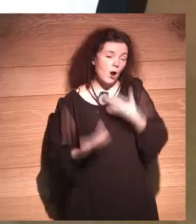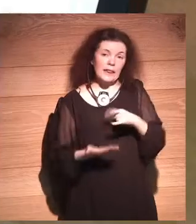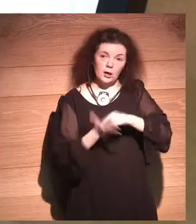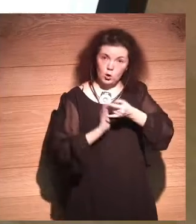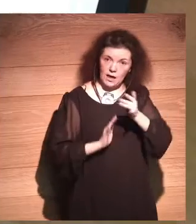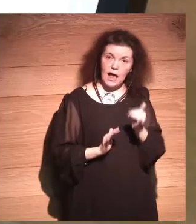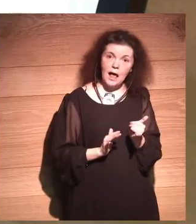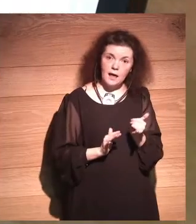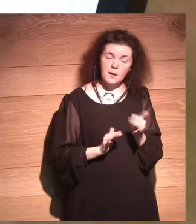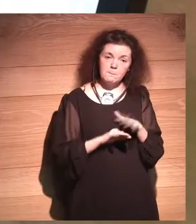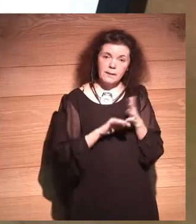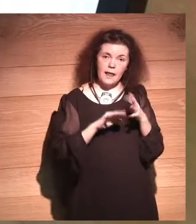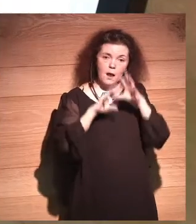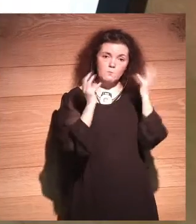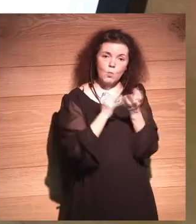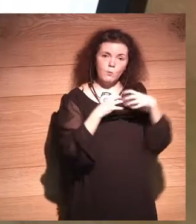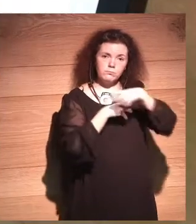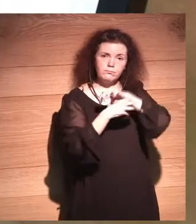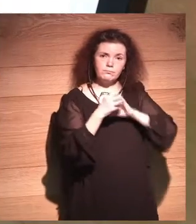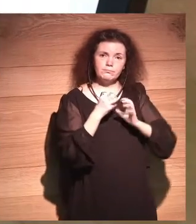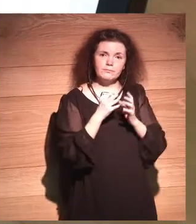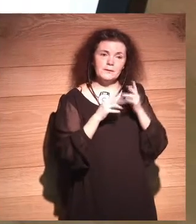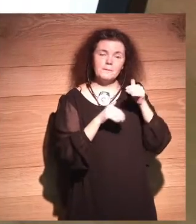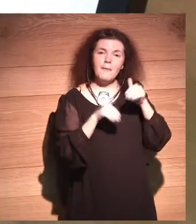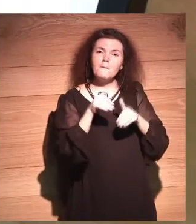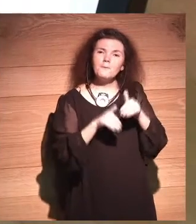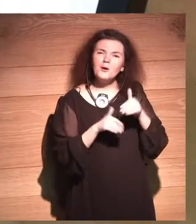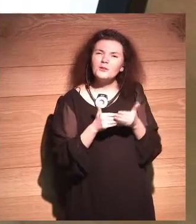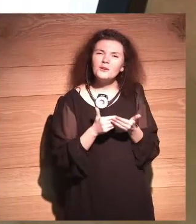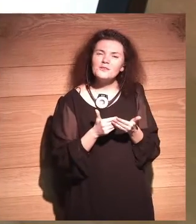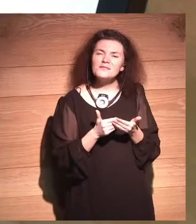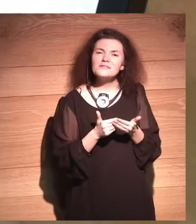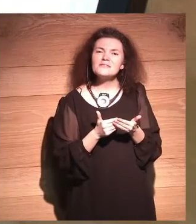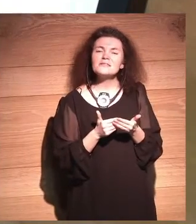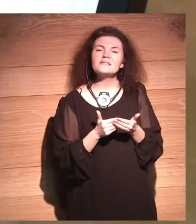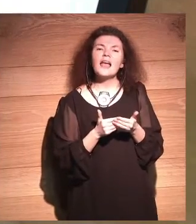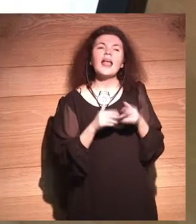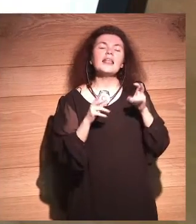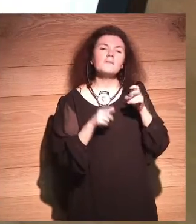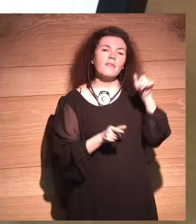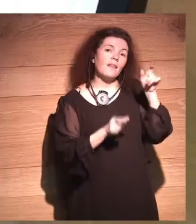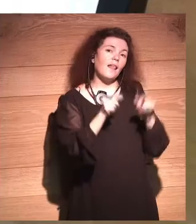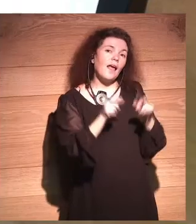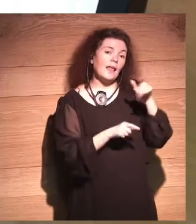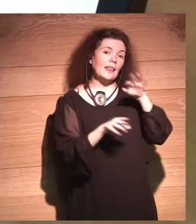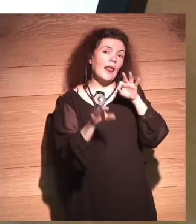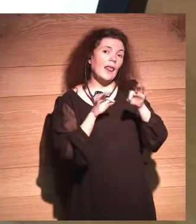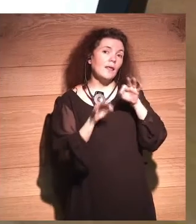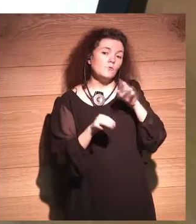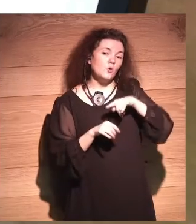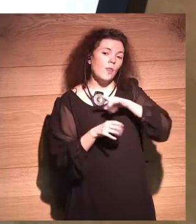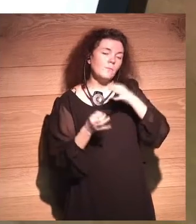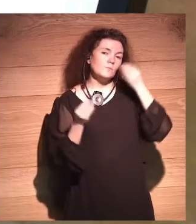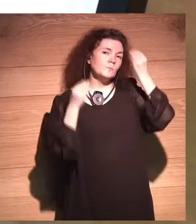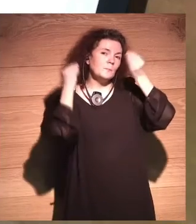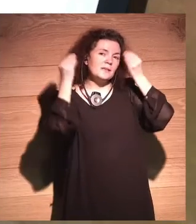vote and then let someone else do the rest, especially given that the people we elect don't have all the expertise that they need